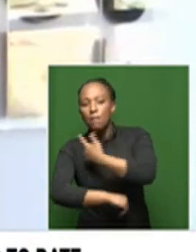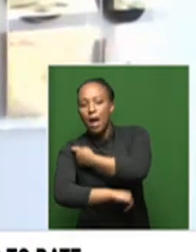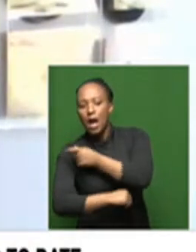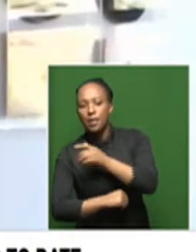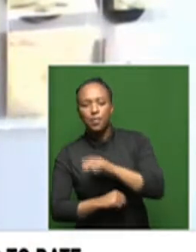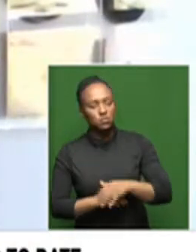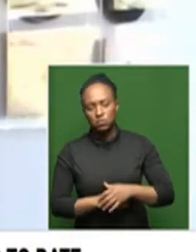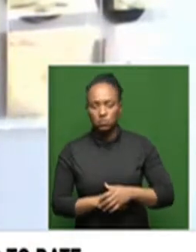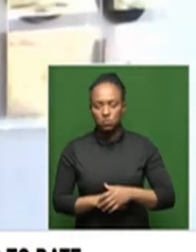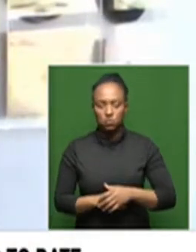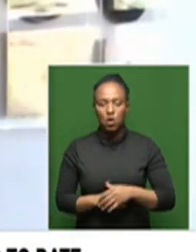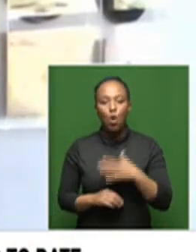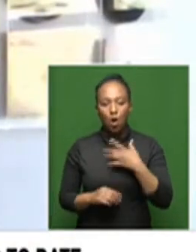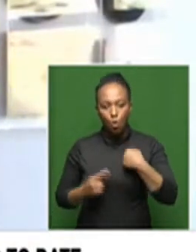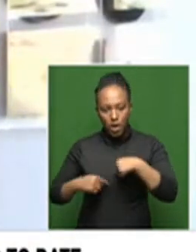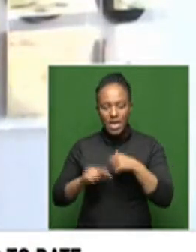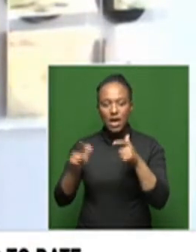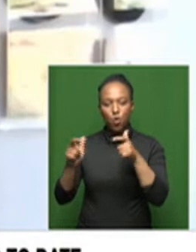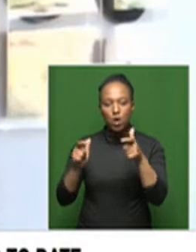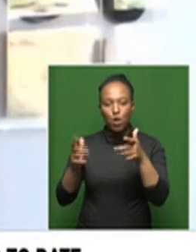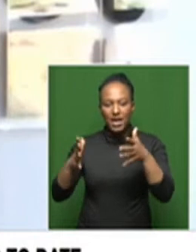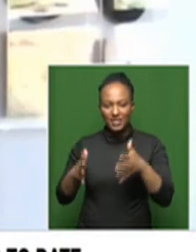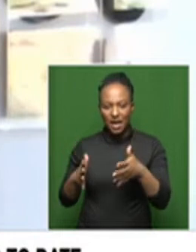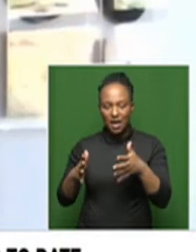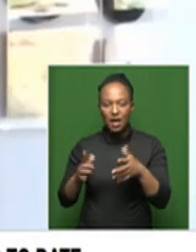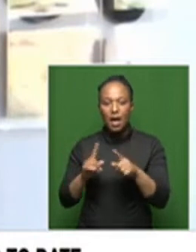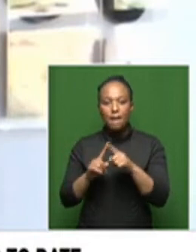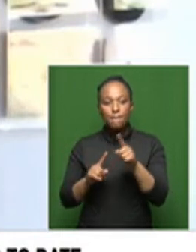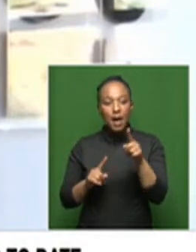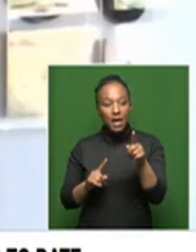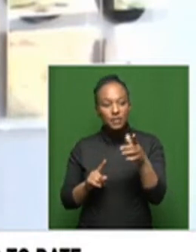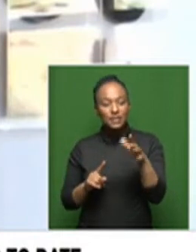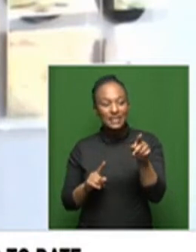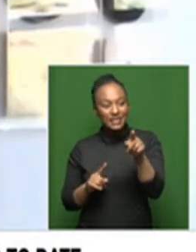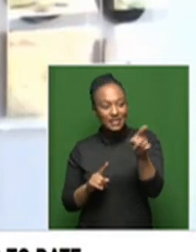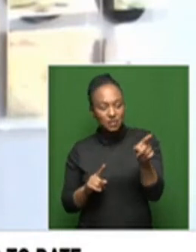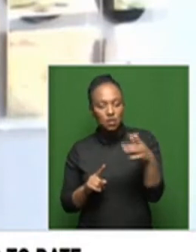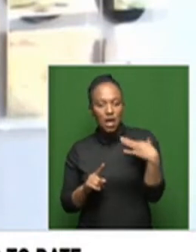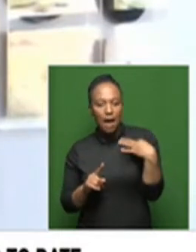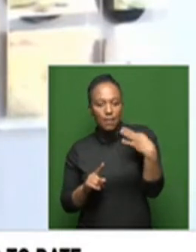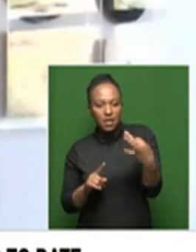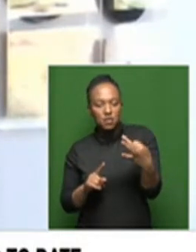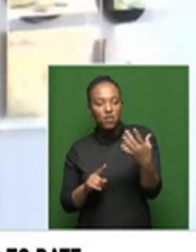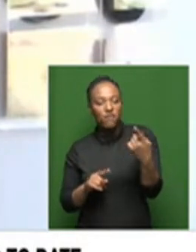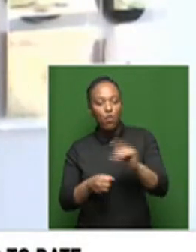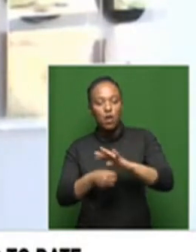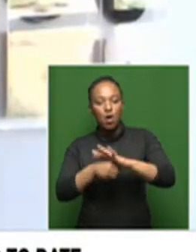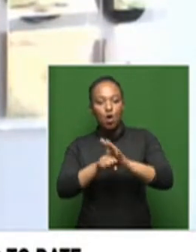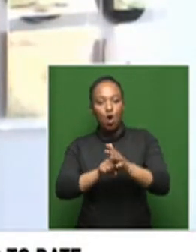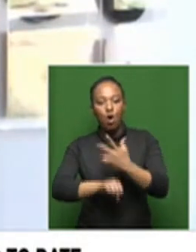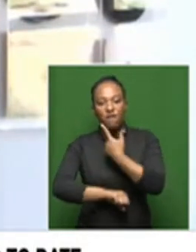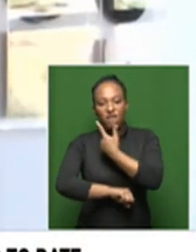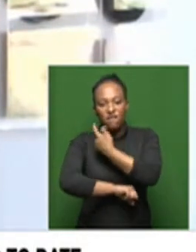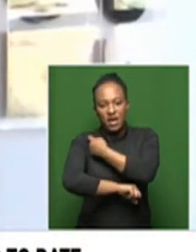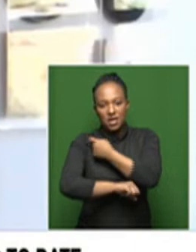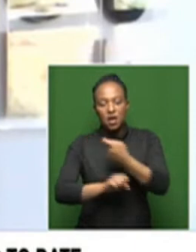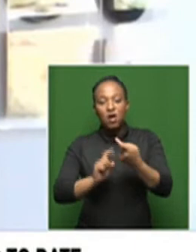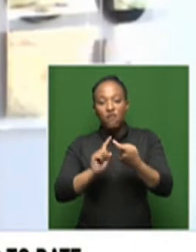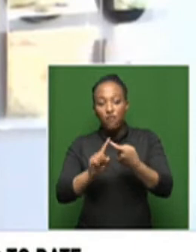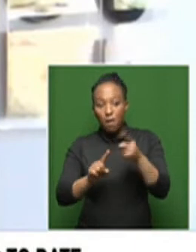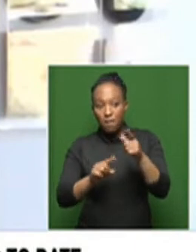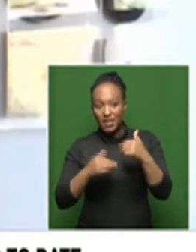local applicants approach the regulator with an application, in this case for a COVID vaccine. And from the